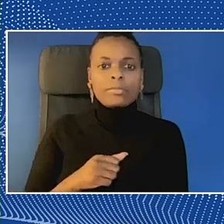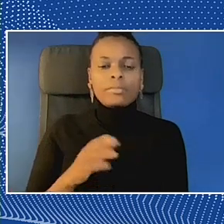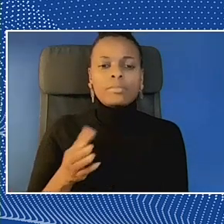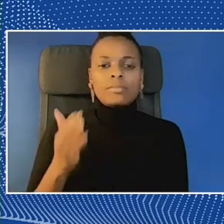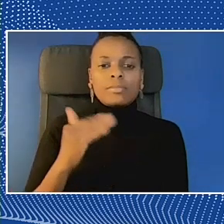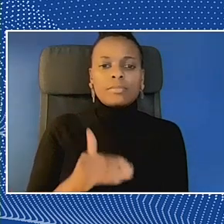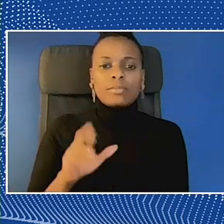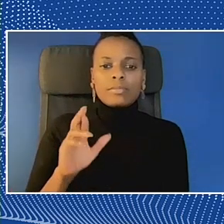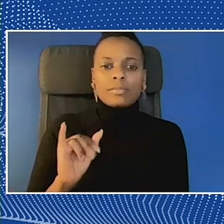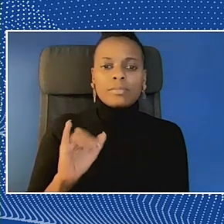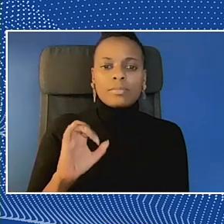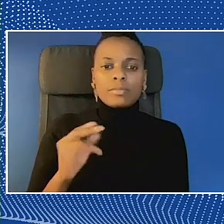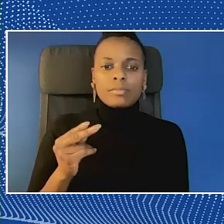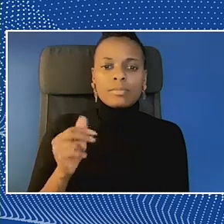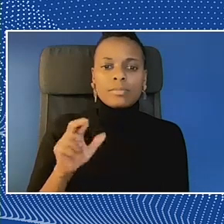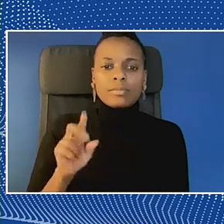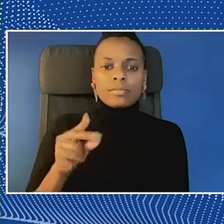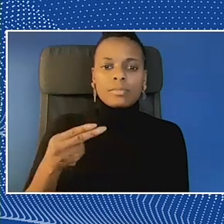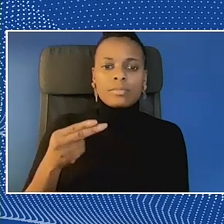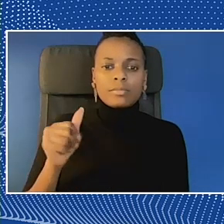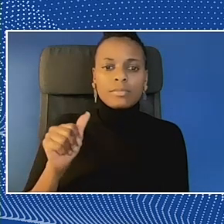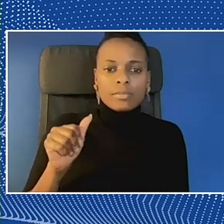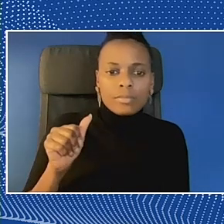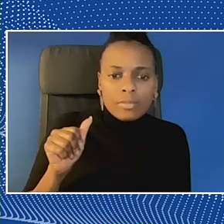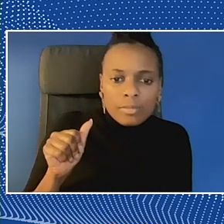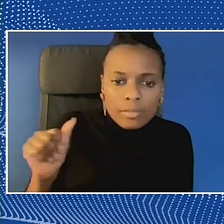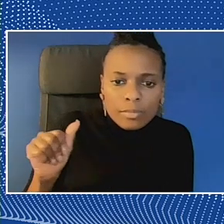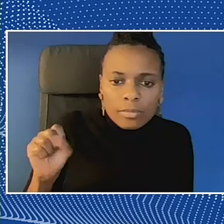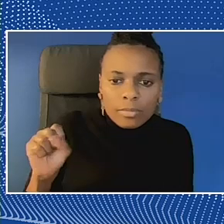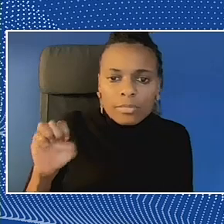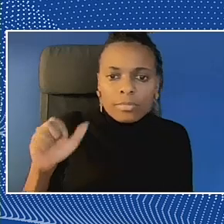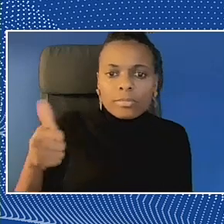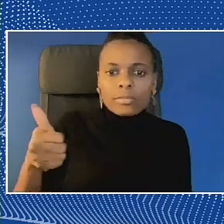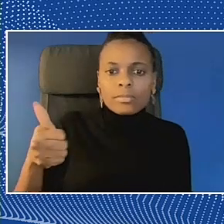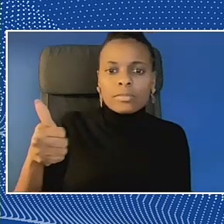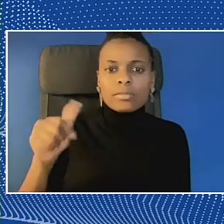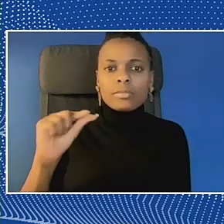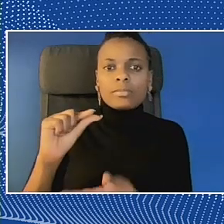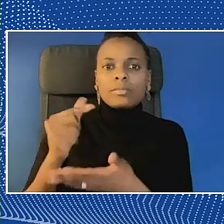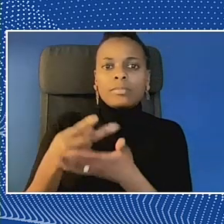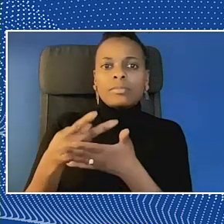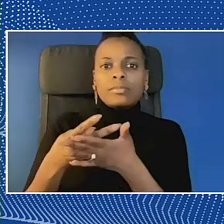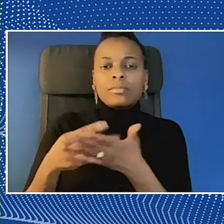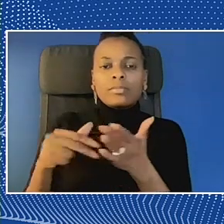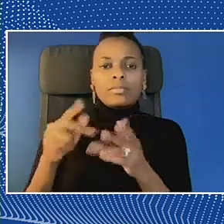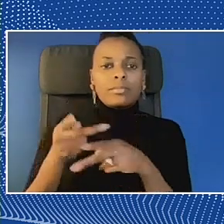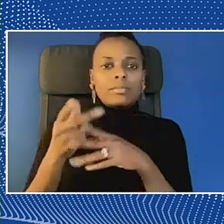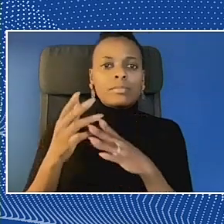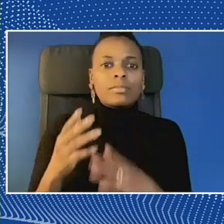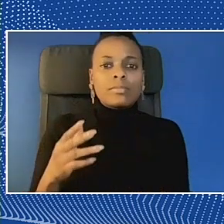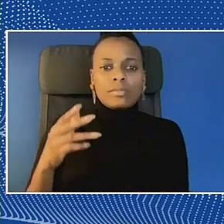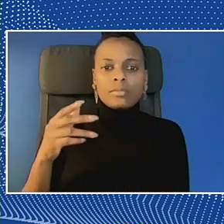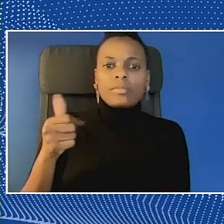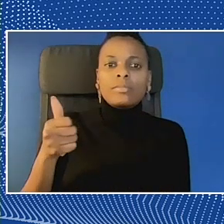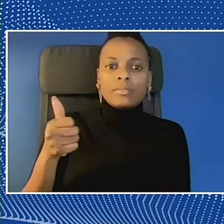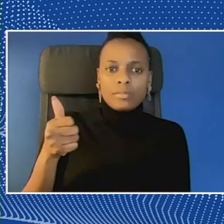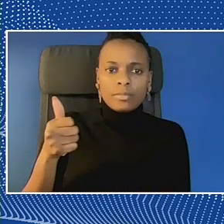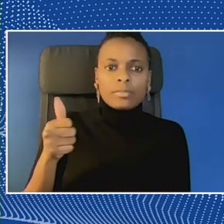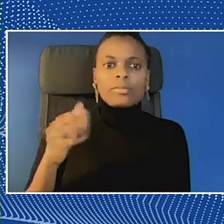And next, I have Richard Haas, Graduate Borrowers. Mm-hmm. Thank